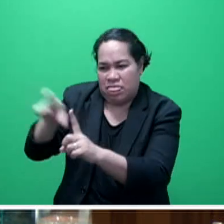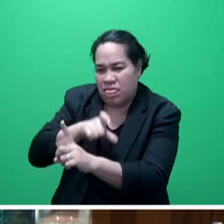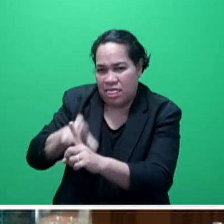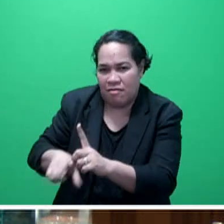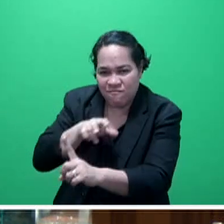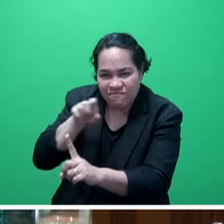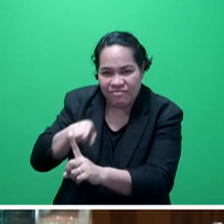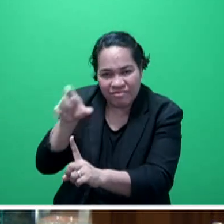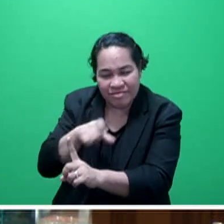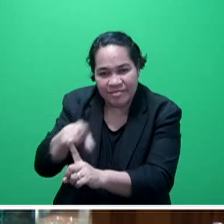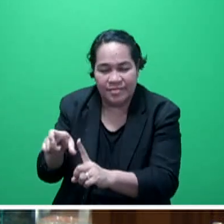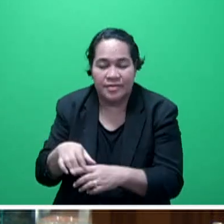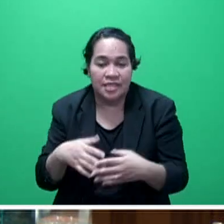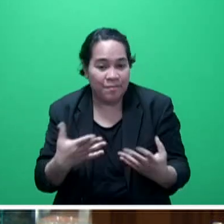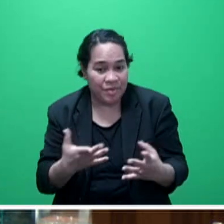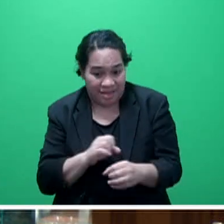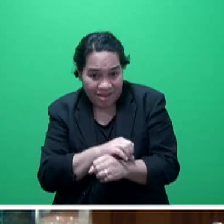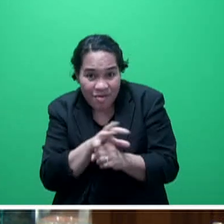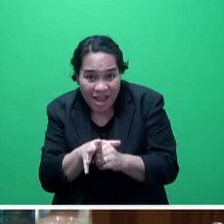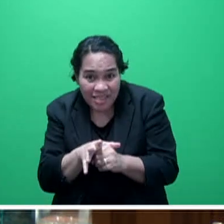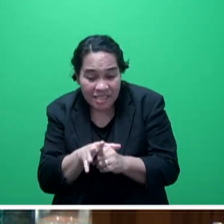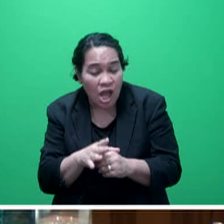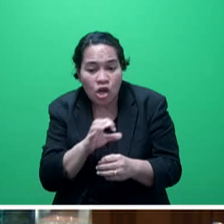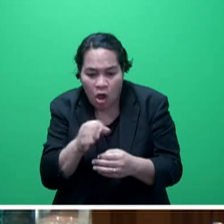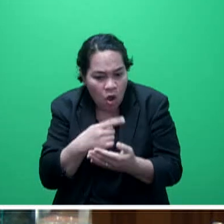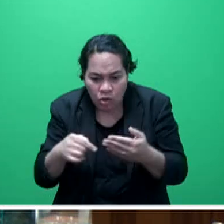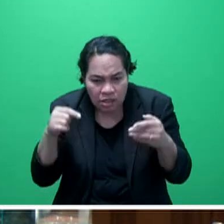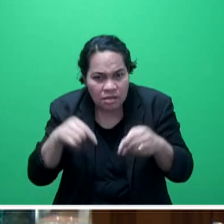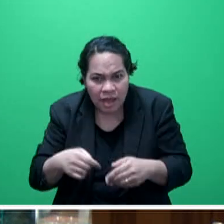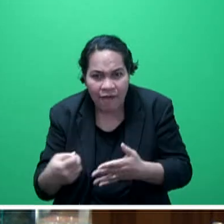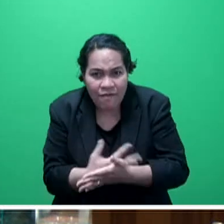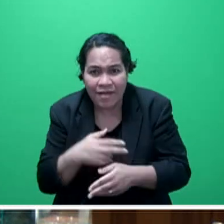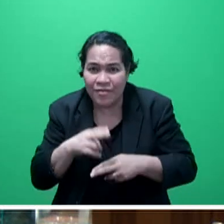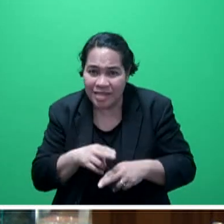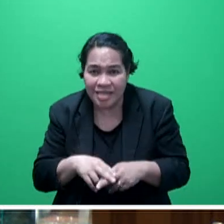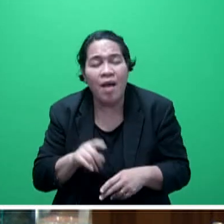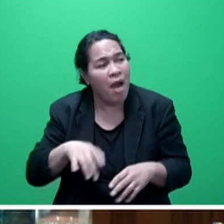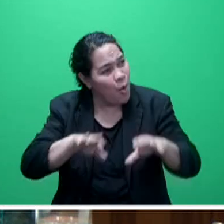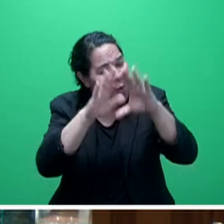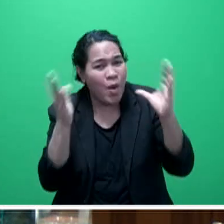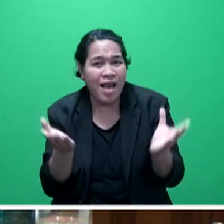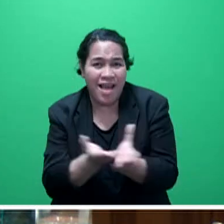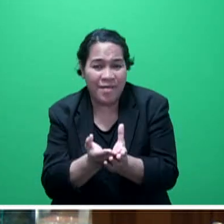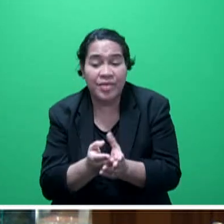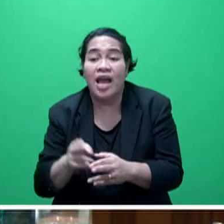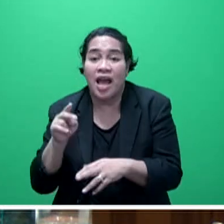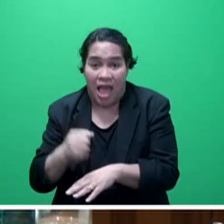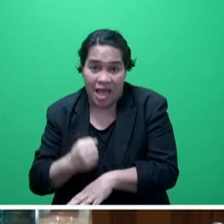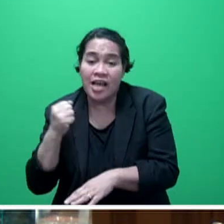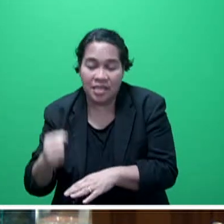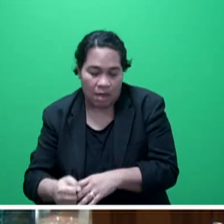Considering that the crisis affects not only Fiji, but also the whole world, the government has realistically